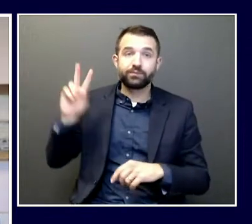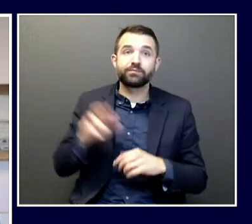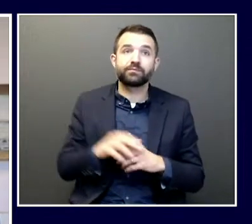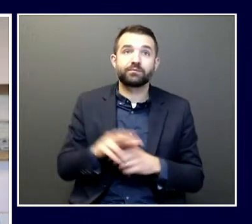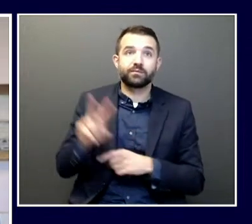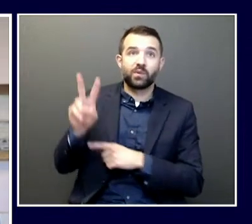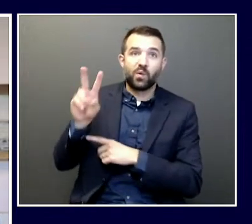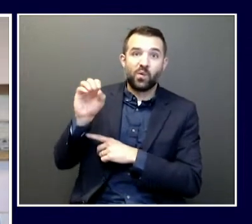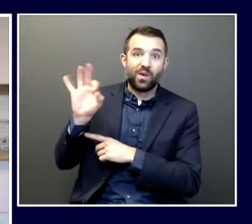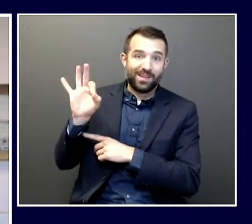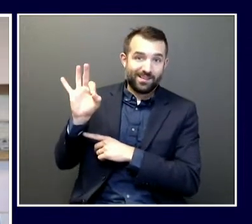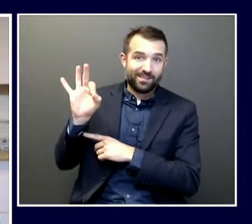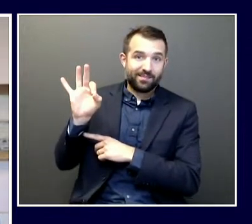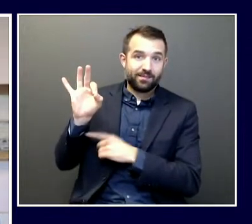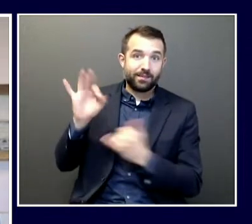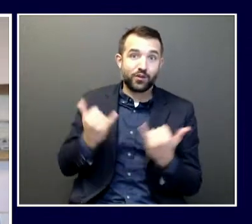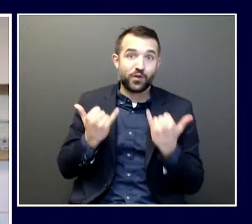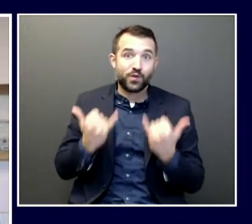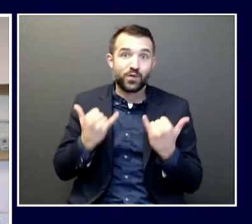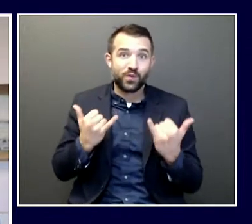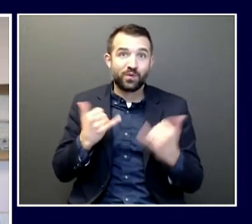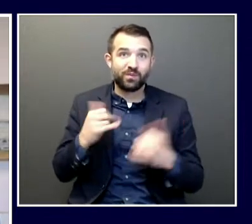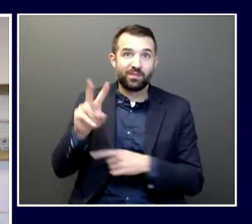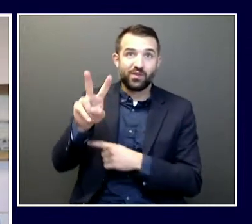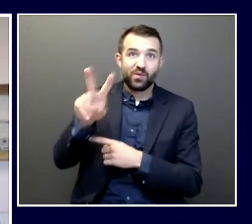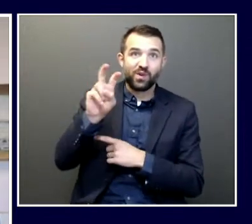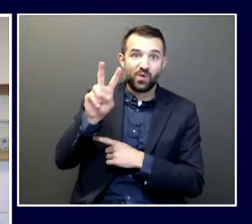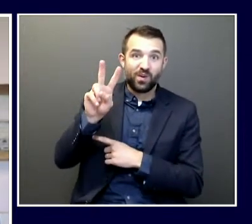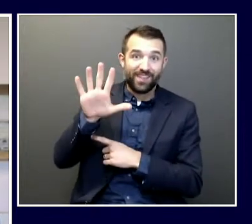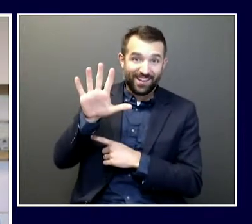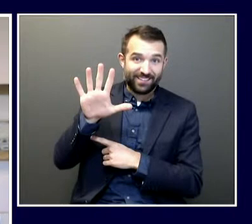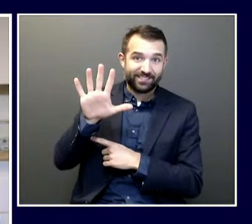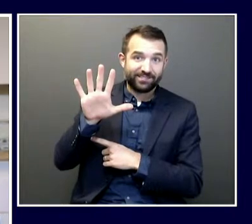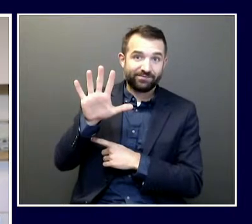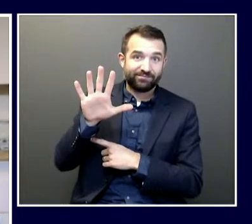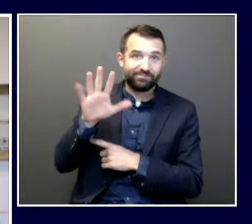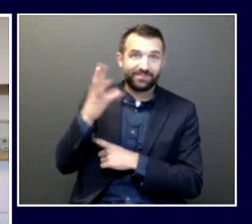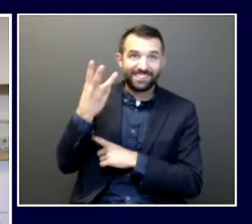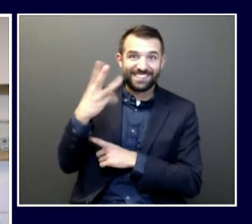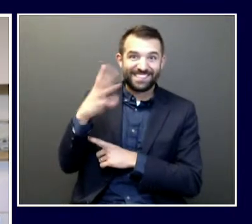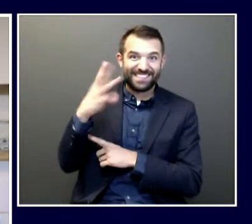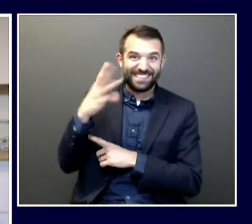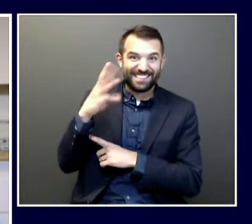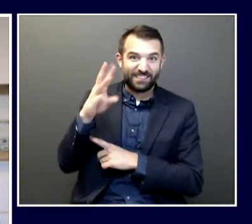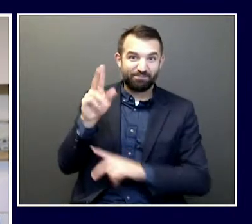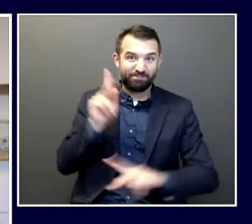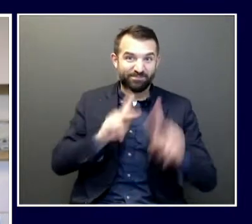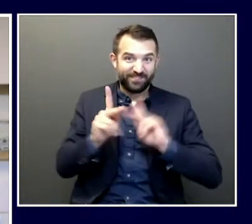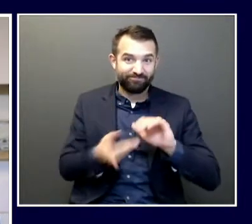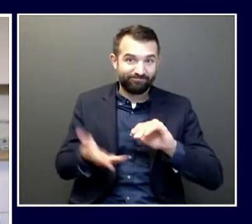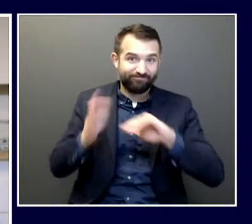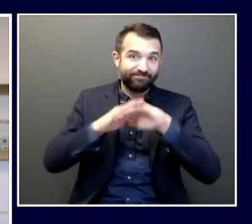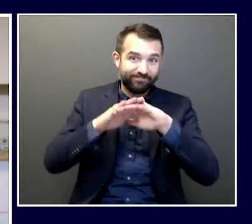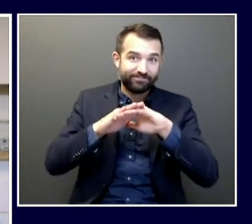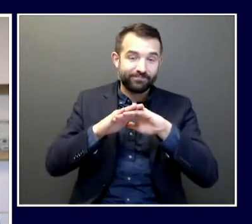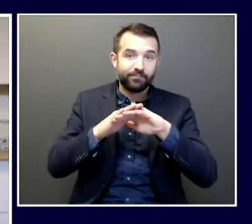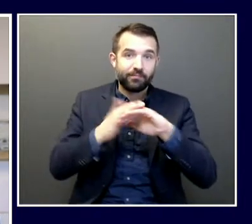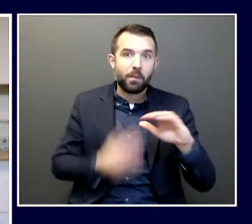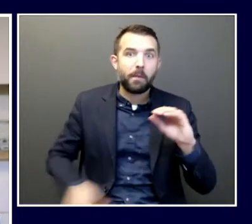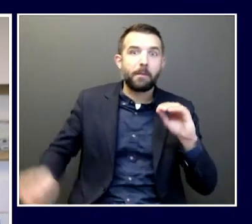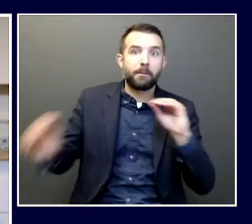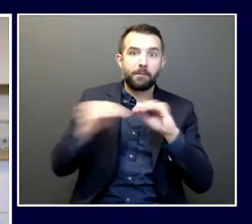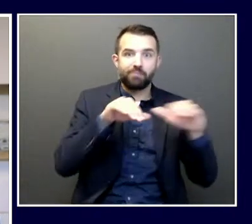209, representing an increase of 16 hospitalizations just over the past incubation period. Right now in